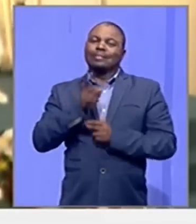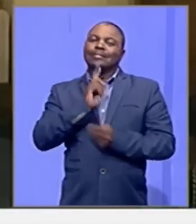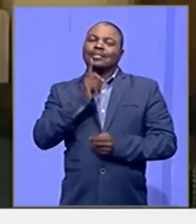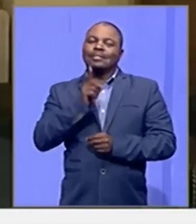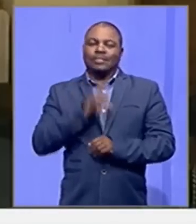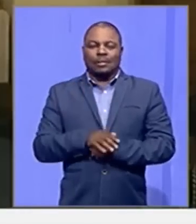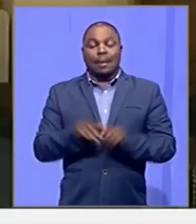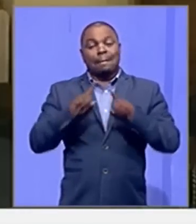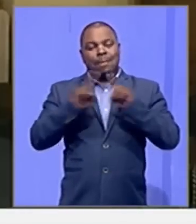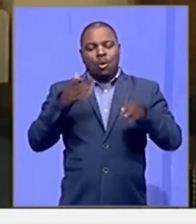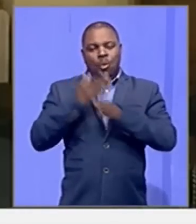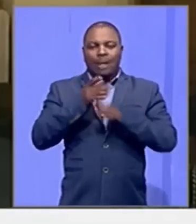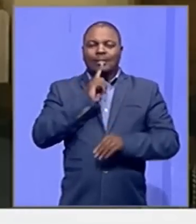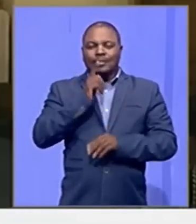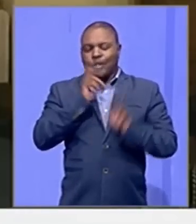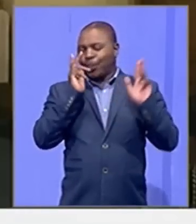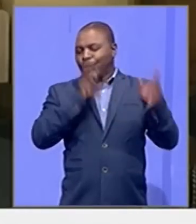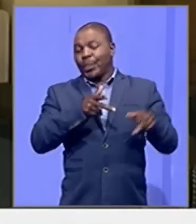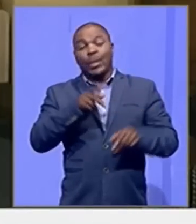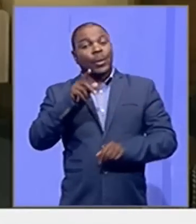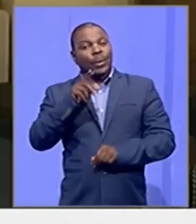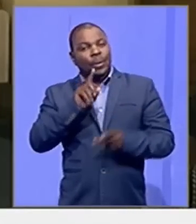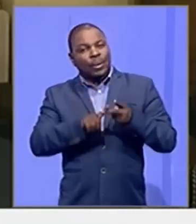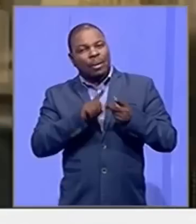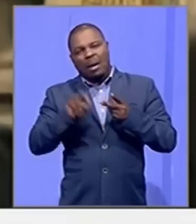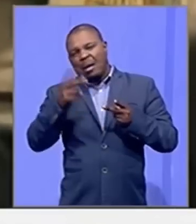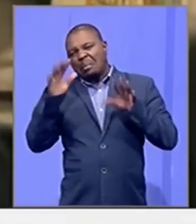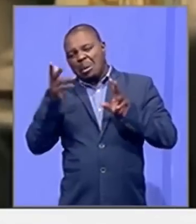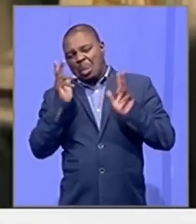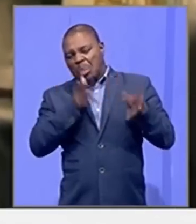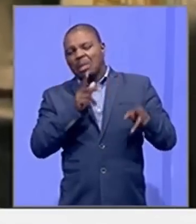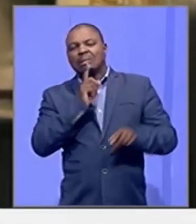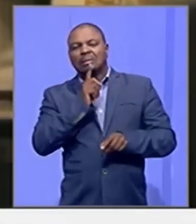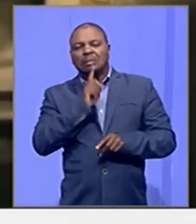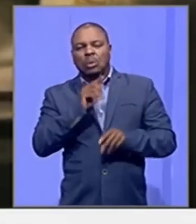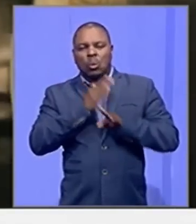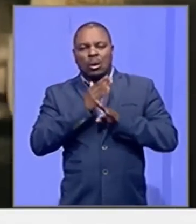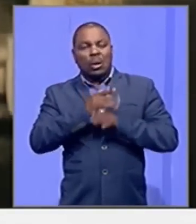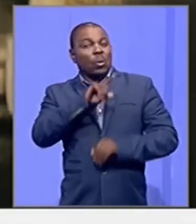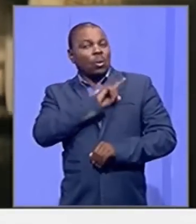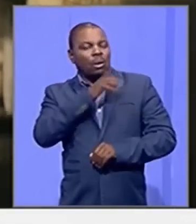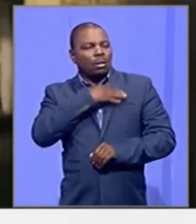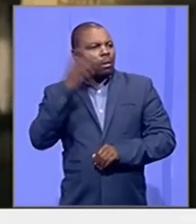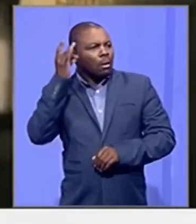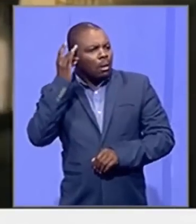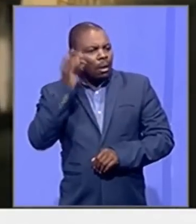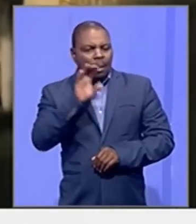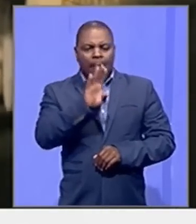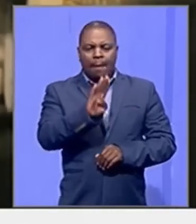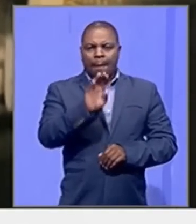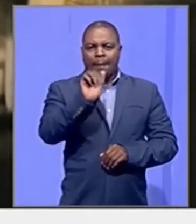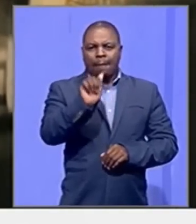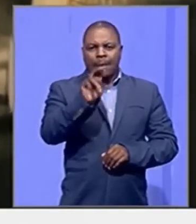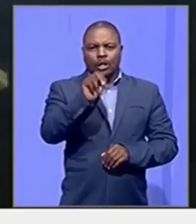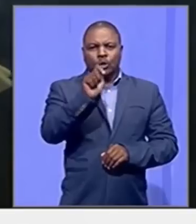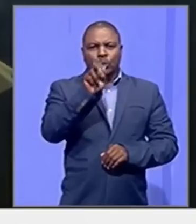fela o ile a tlogela go ba morutišigadi ga mmogo le ba bangwe ka morago ga go tsebišwa ga Bantu Education